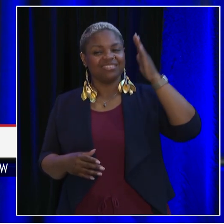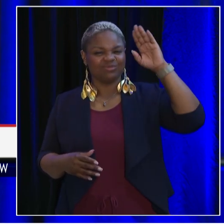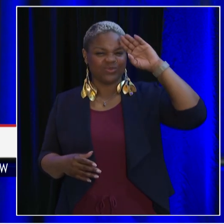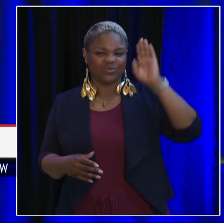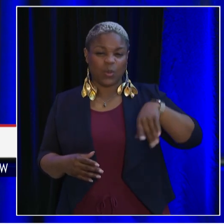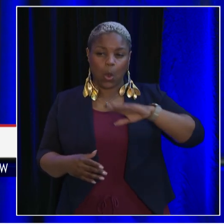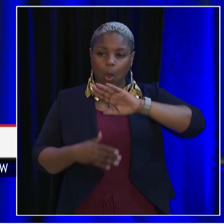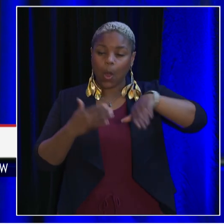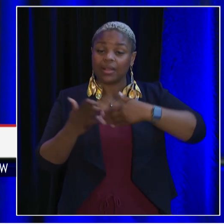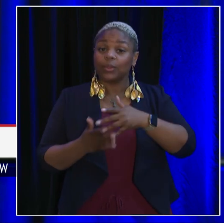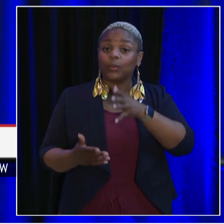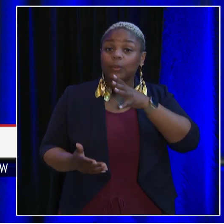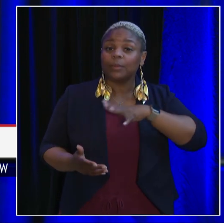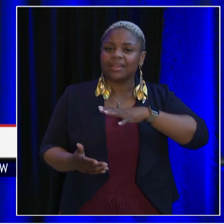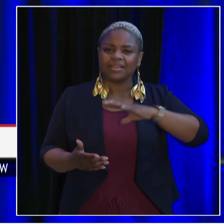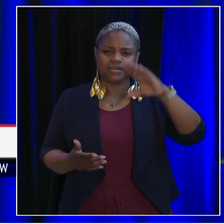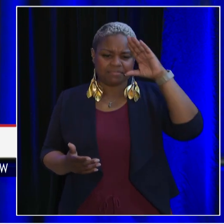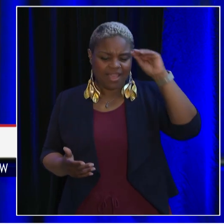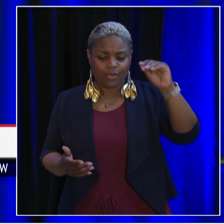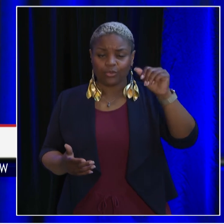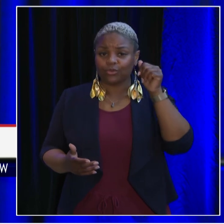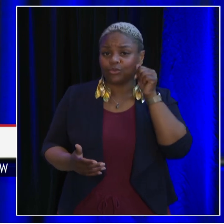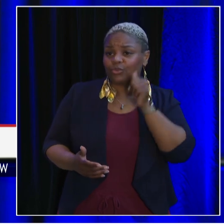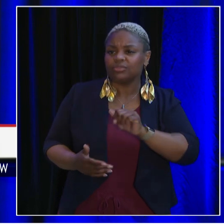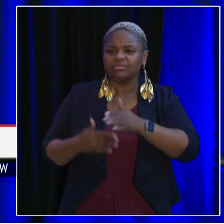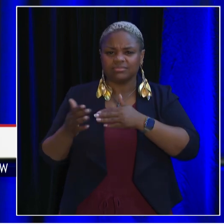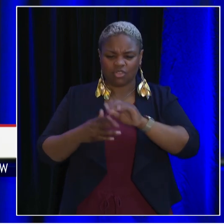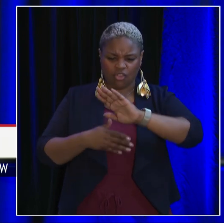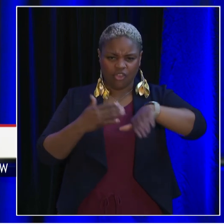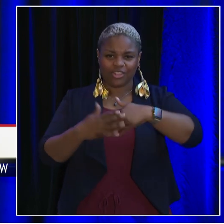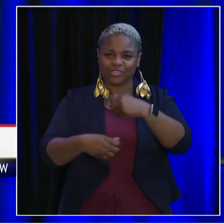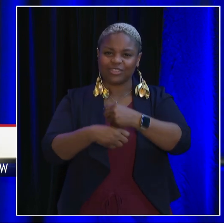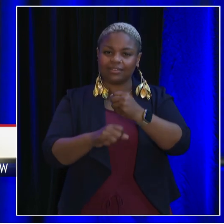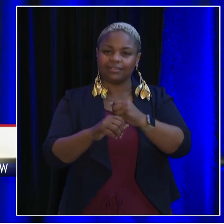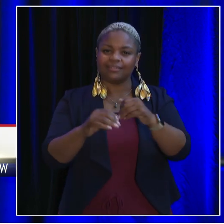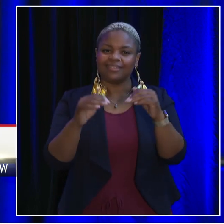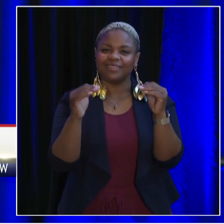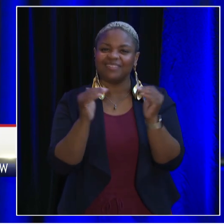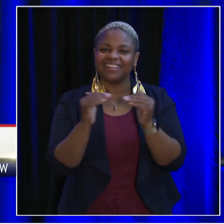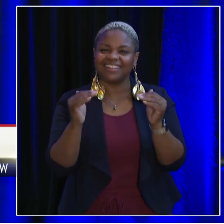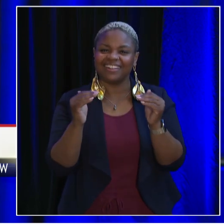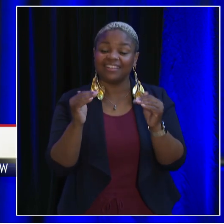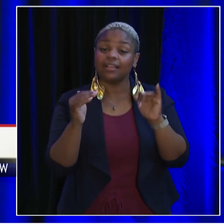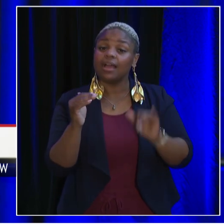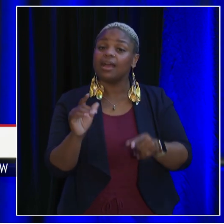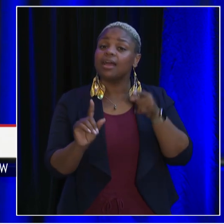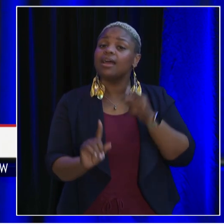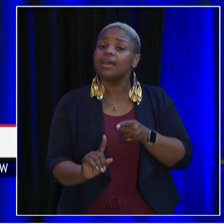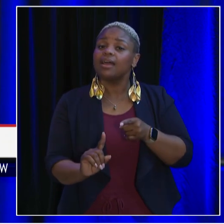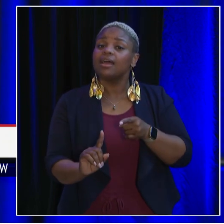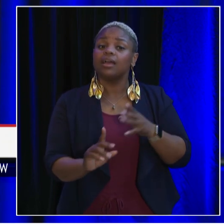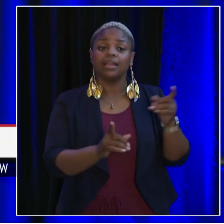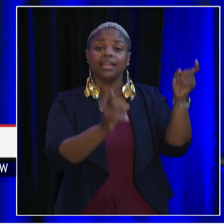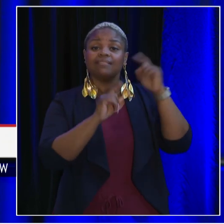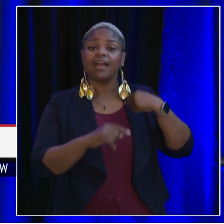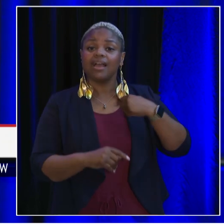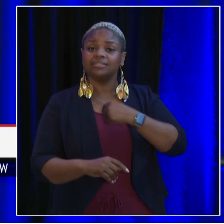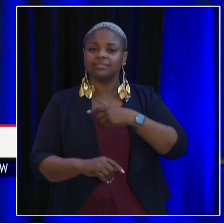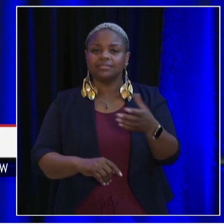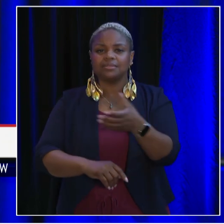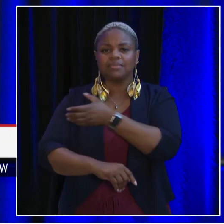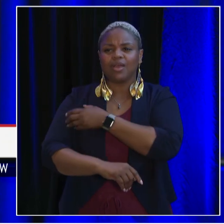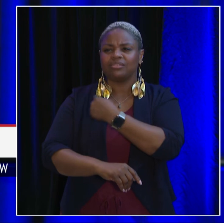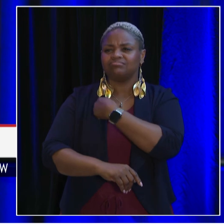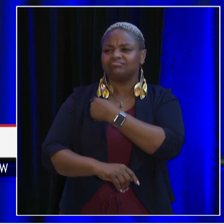boys, and girls are created equal, that they are endowed by their Creator with certain unalienable